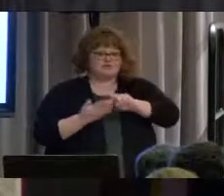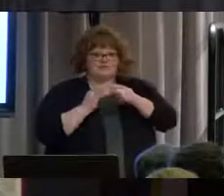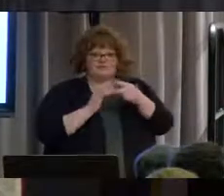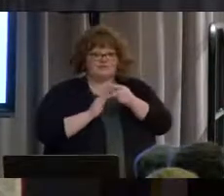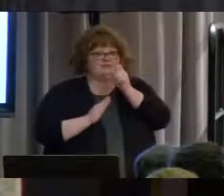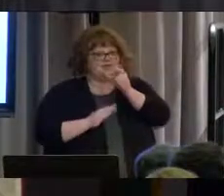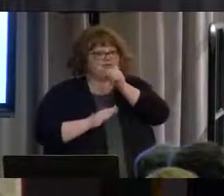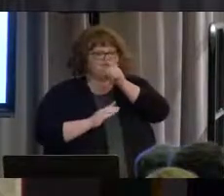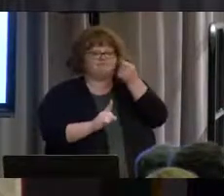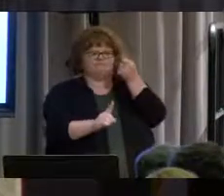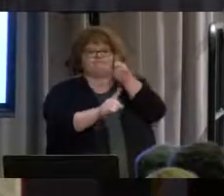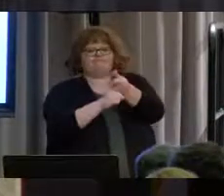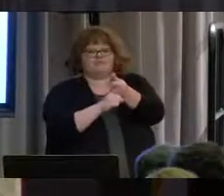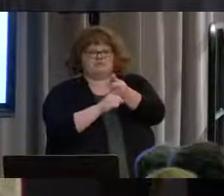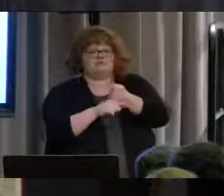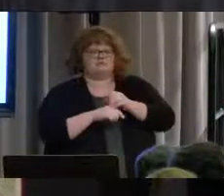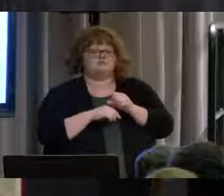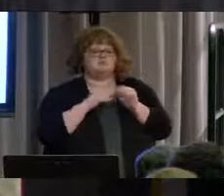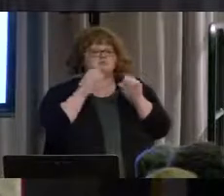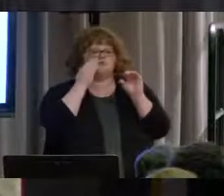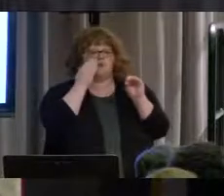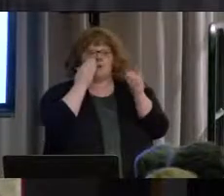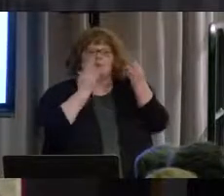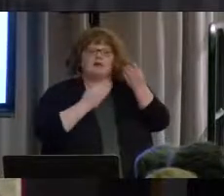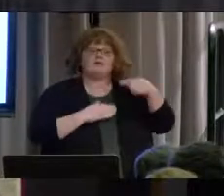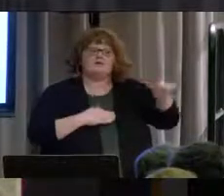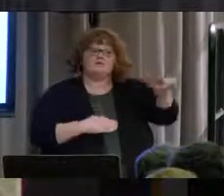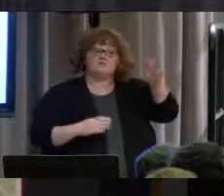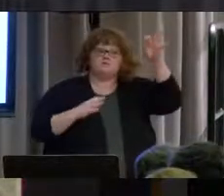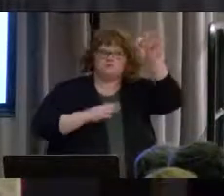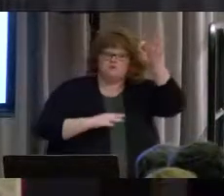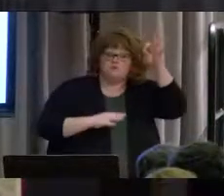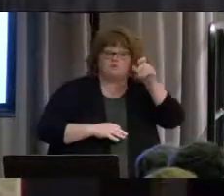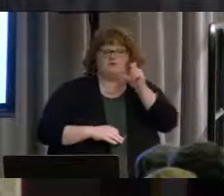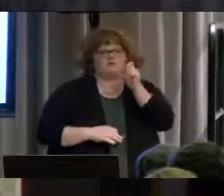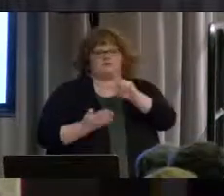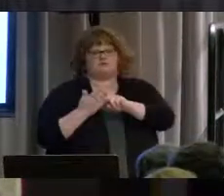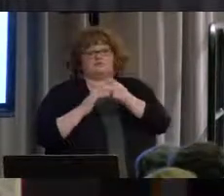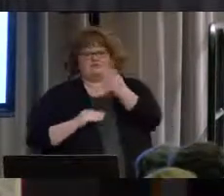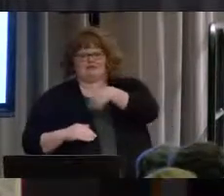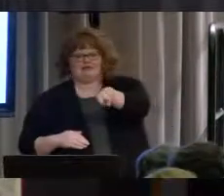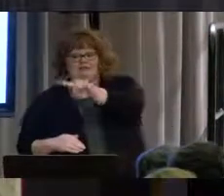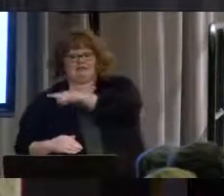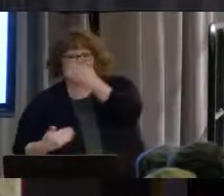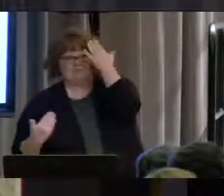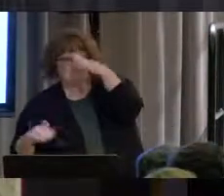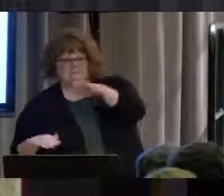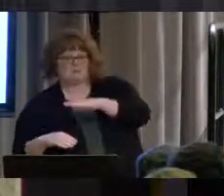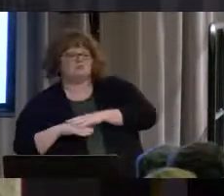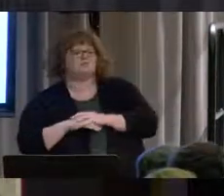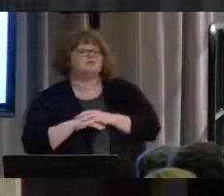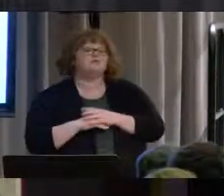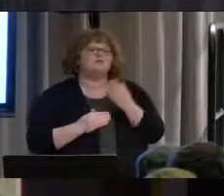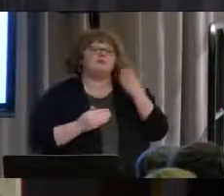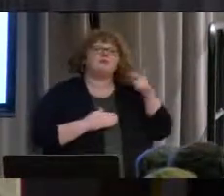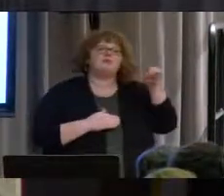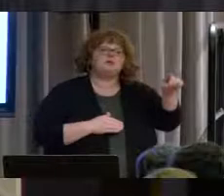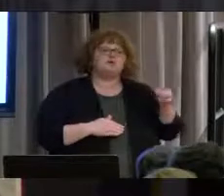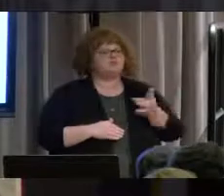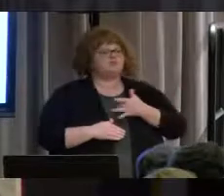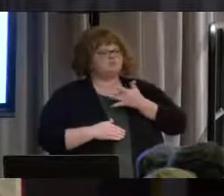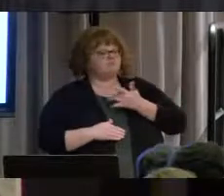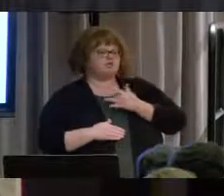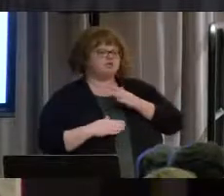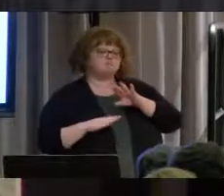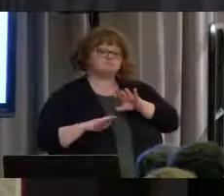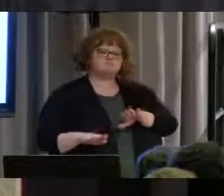enormous power. And just because you're not aware of it doesn't mean other people aren't. And just because you're at peace with this and have your own